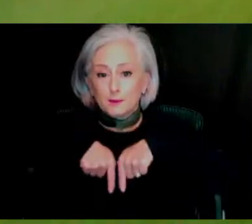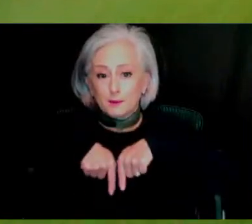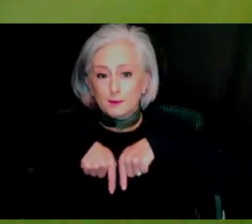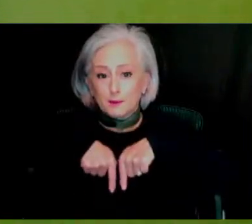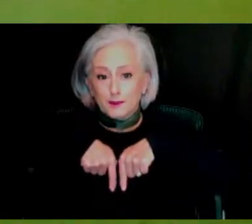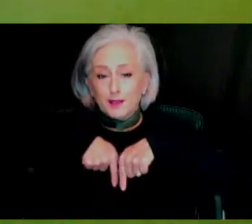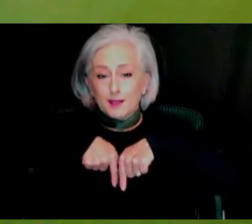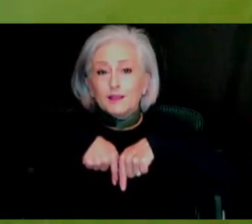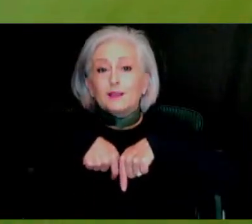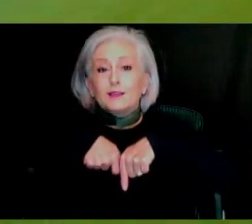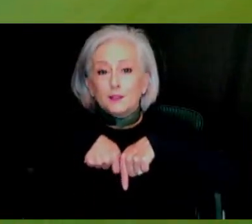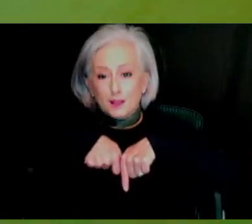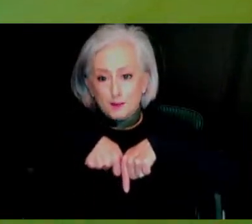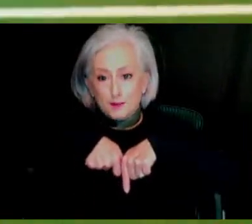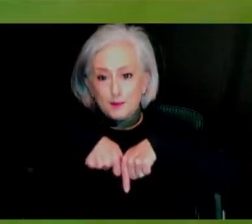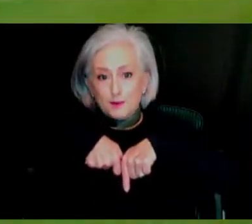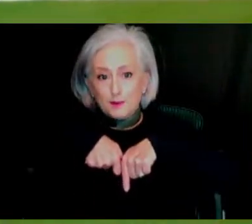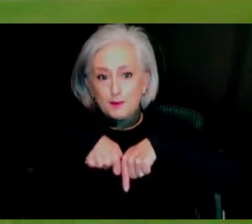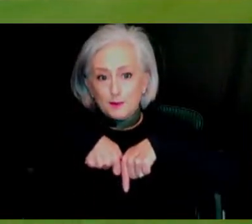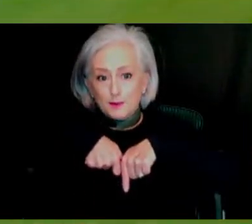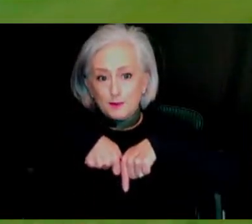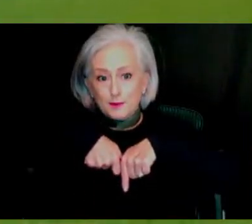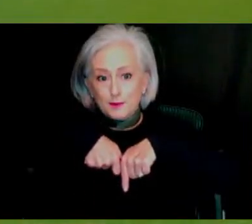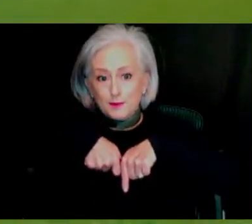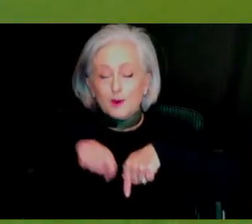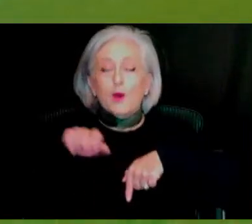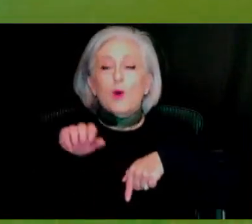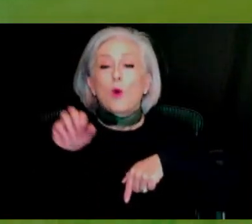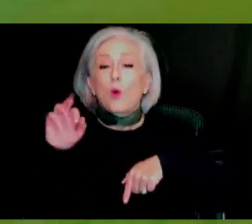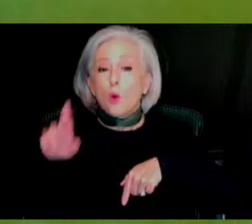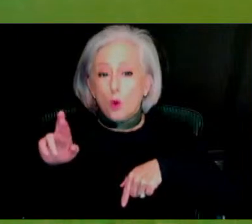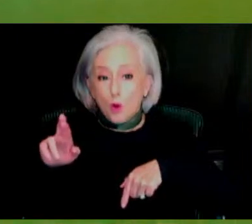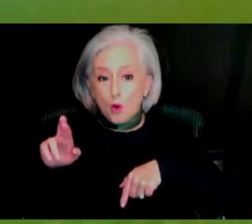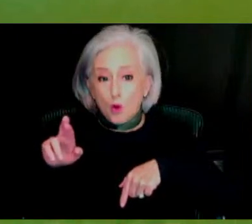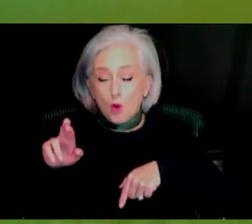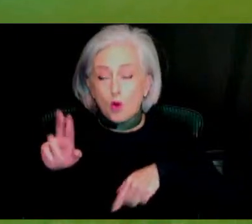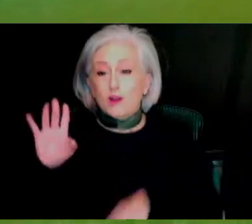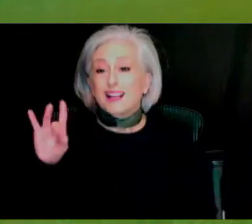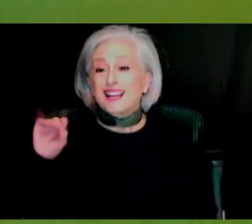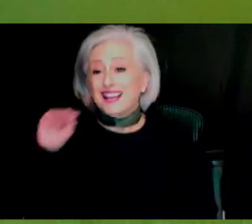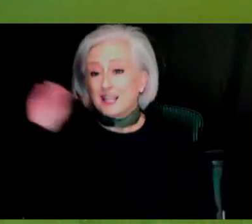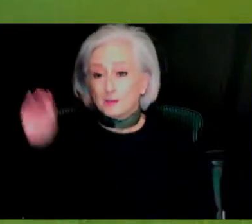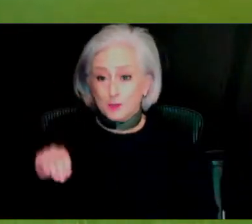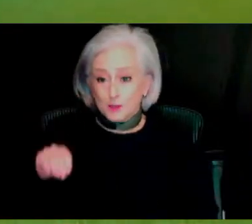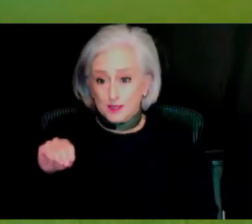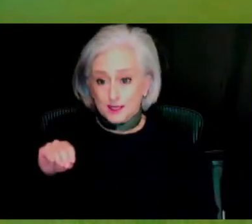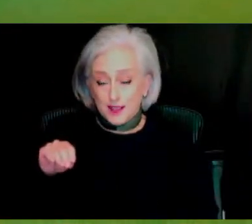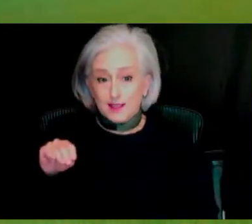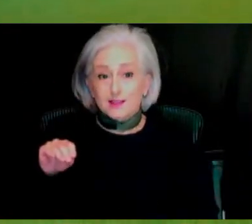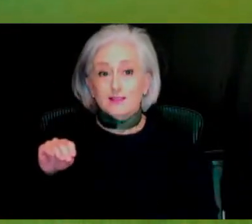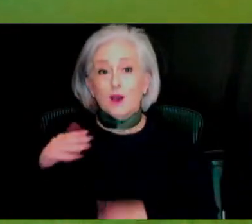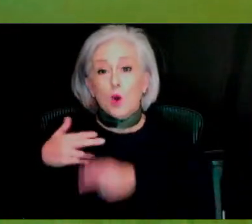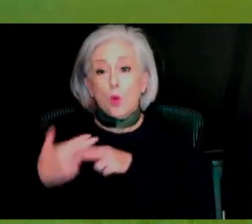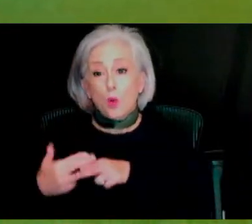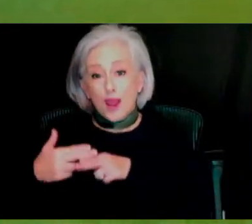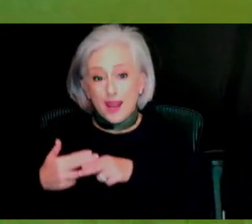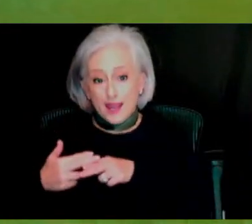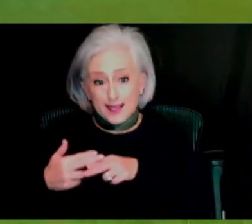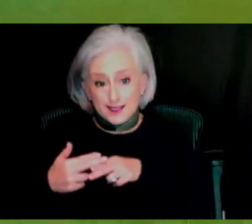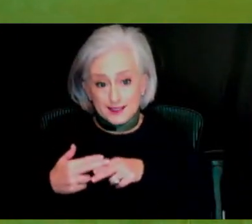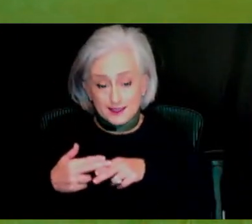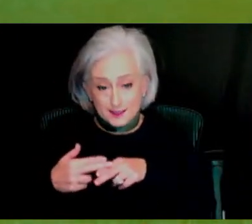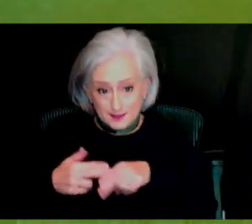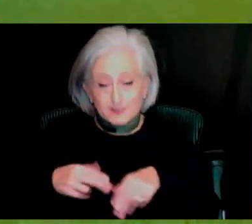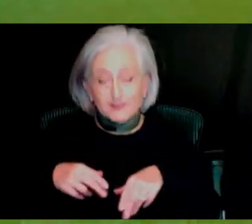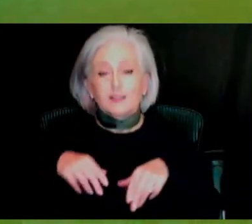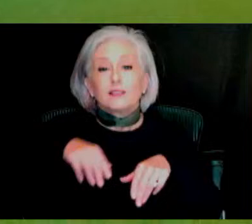do is what I call an 80-20 stance, which is to put 80% of your weight in your balance leg and then just keep that toe down so that